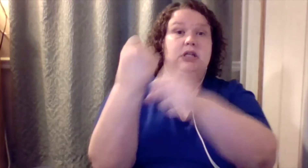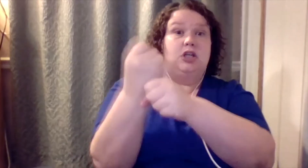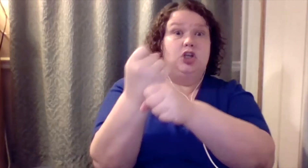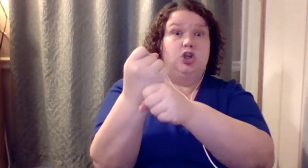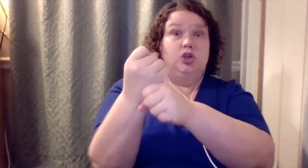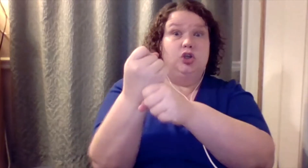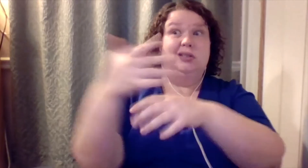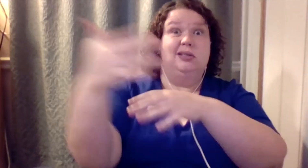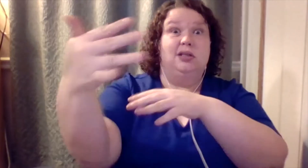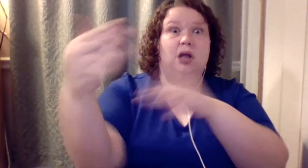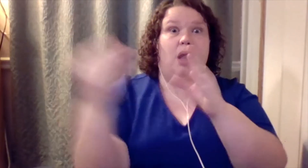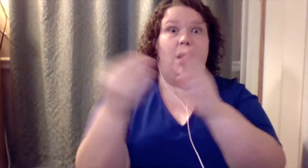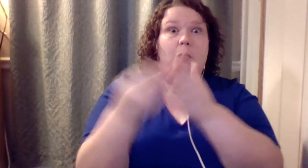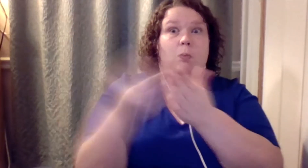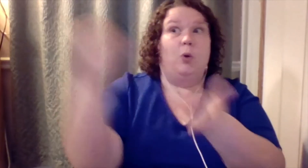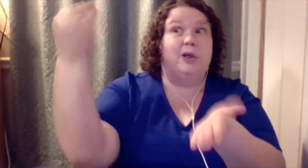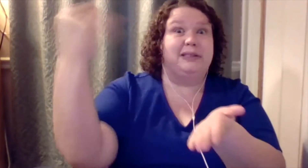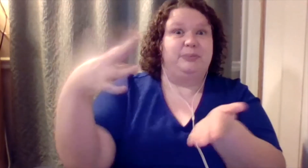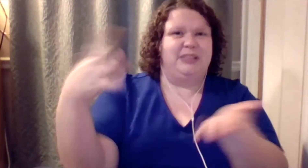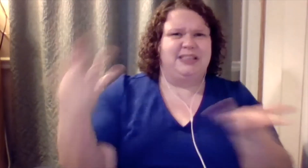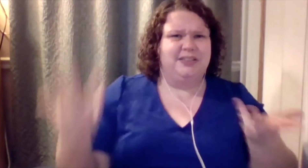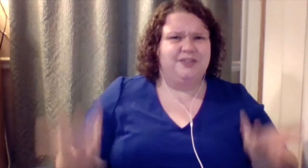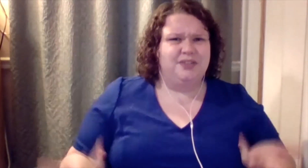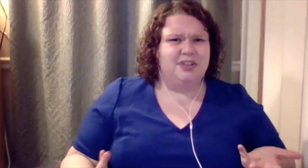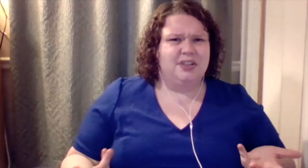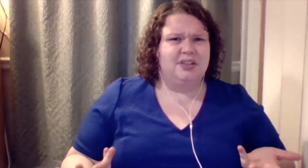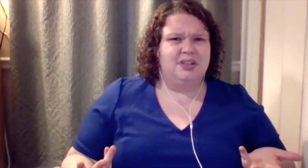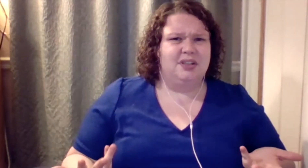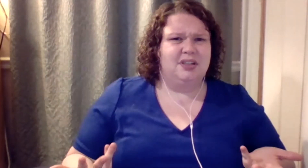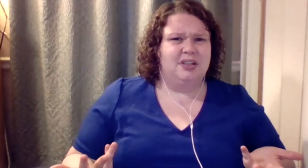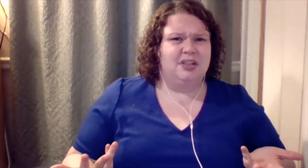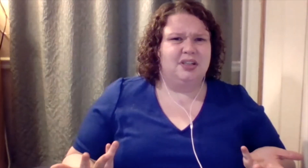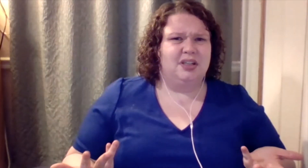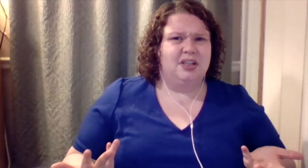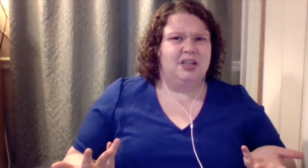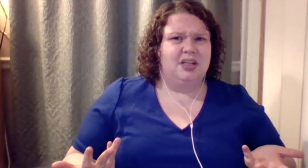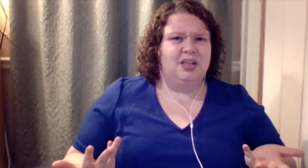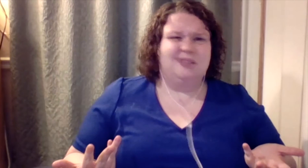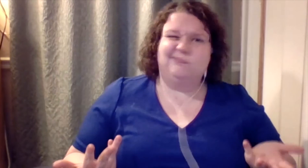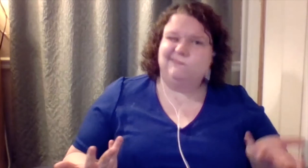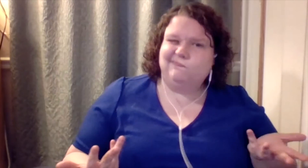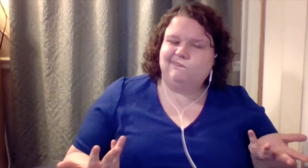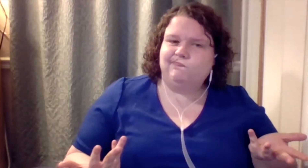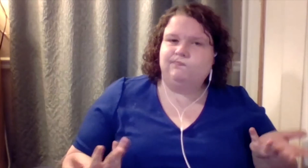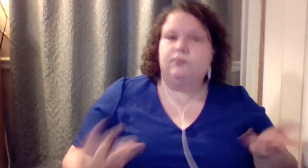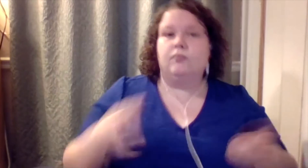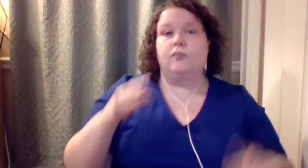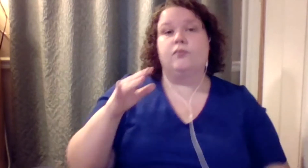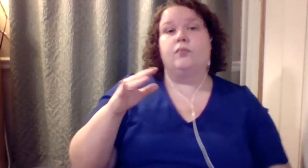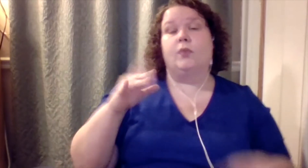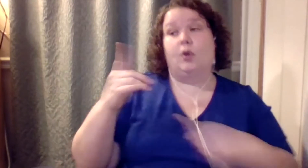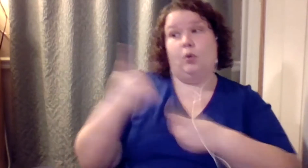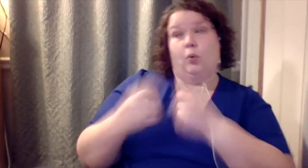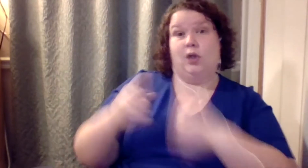sort of lost the game? So I think, to Jessica's question, what are some of the challenges? I think there's a burgeoning narrative in the community